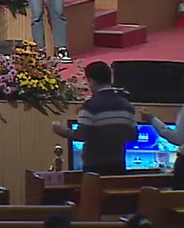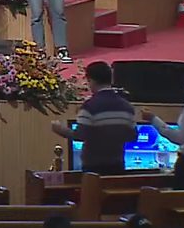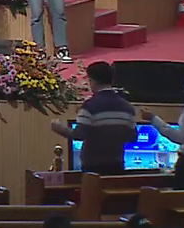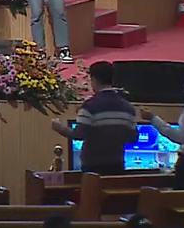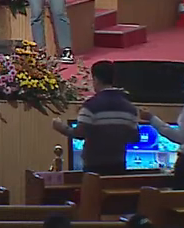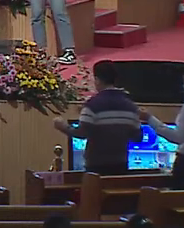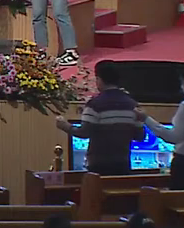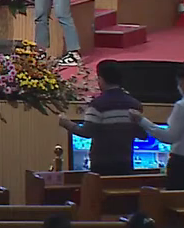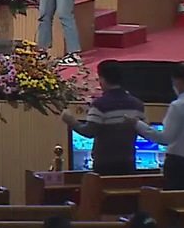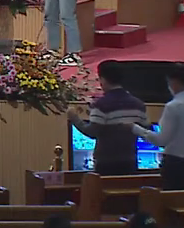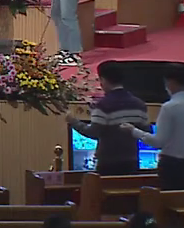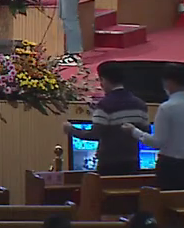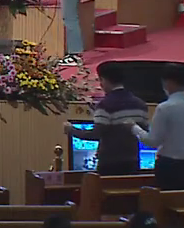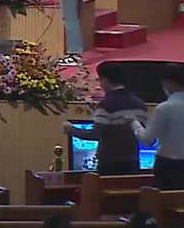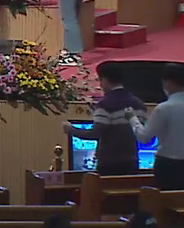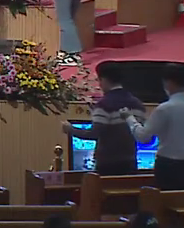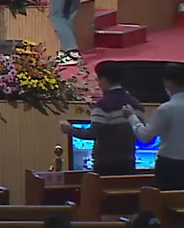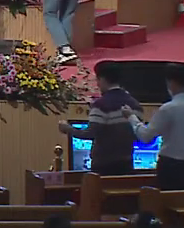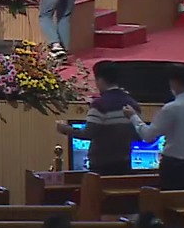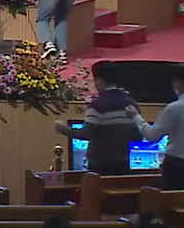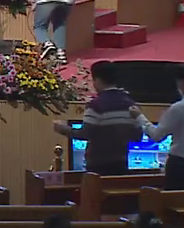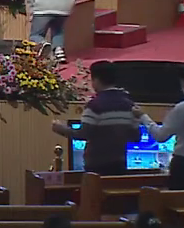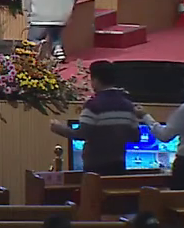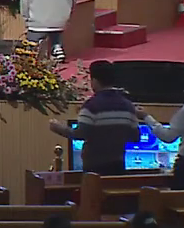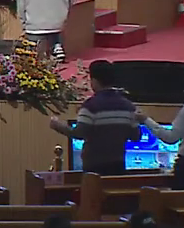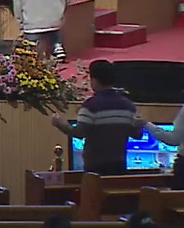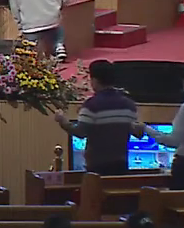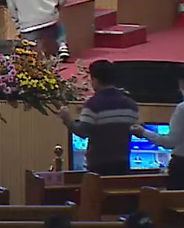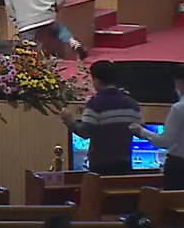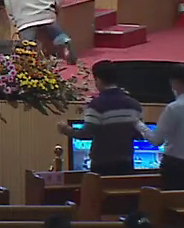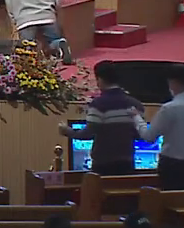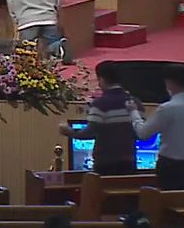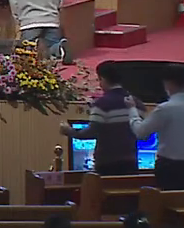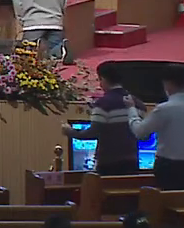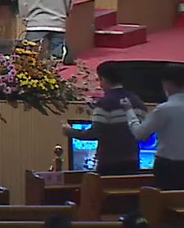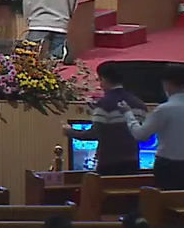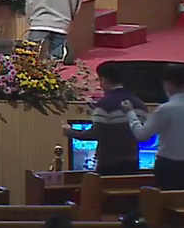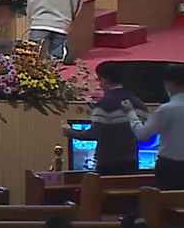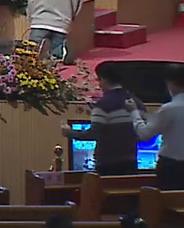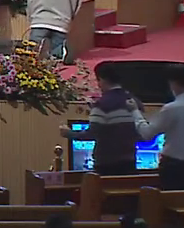who is alive let us pray in unison lord lord lord